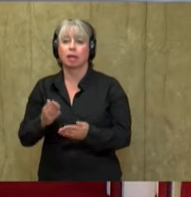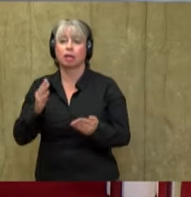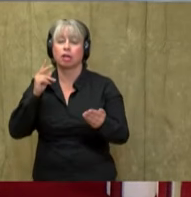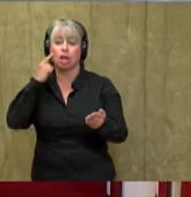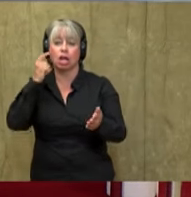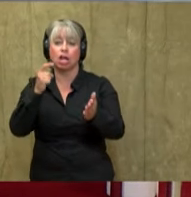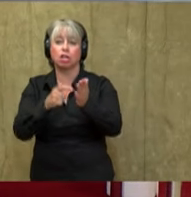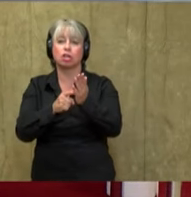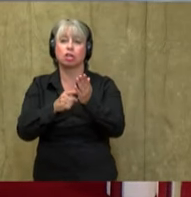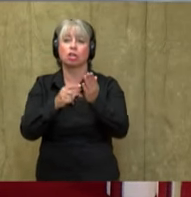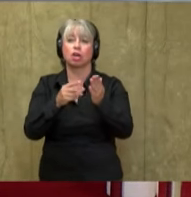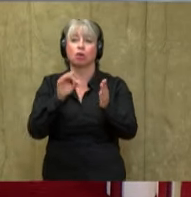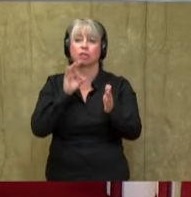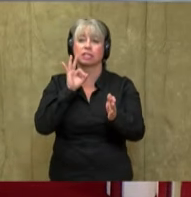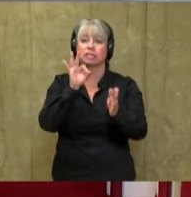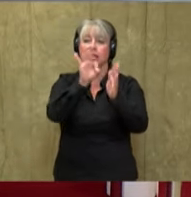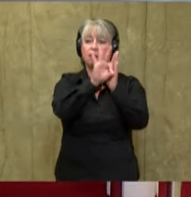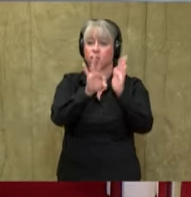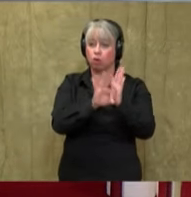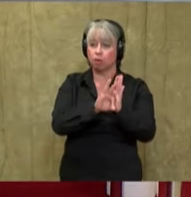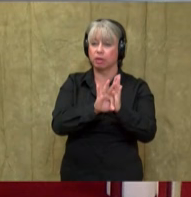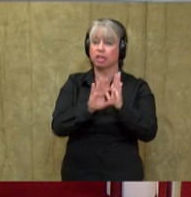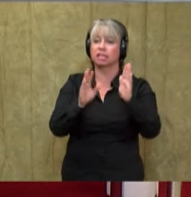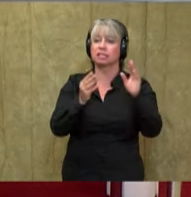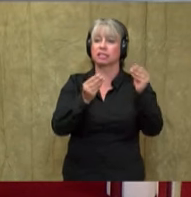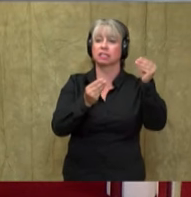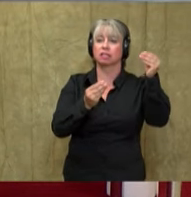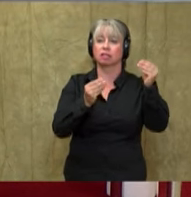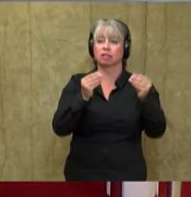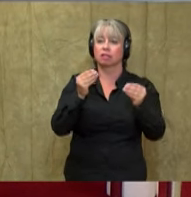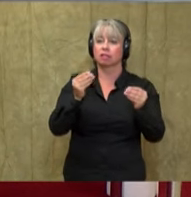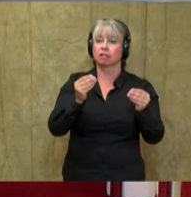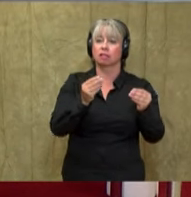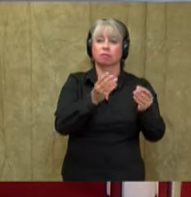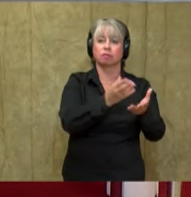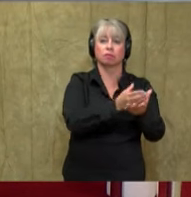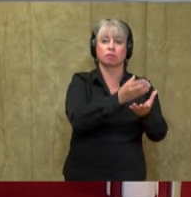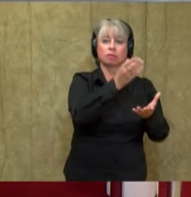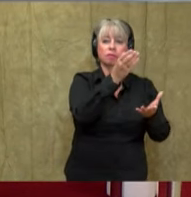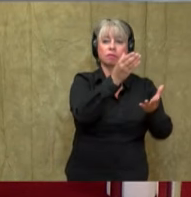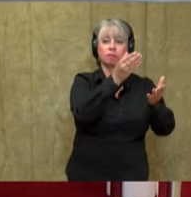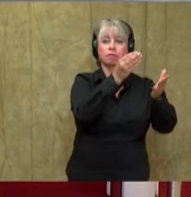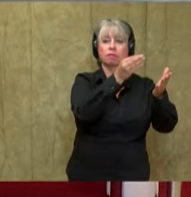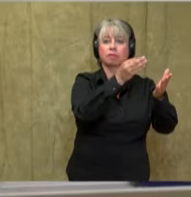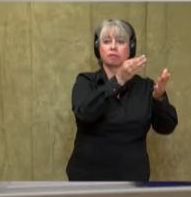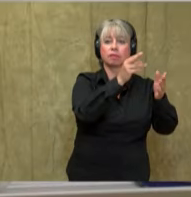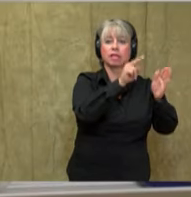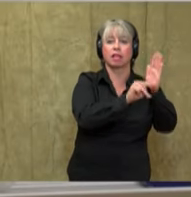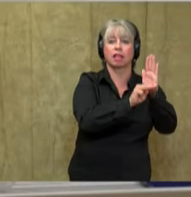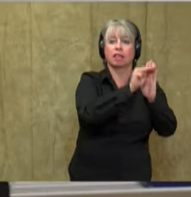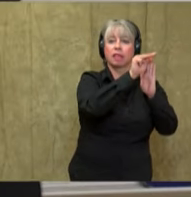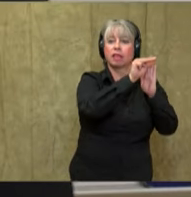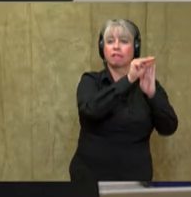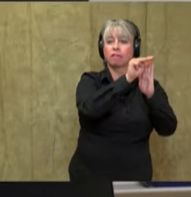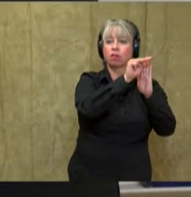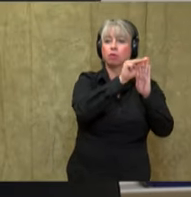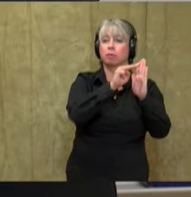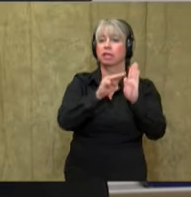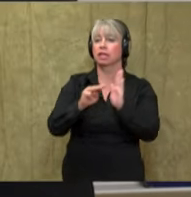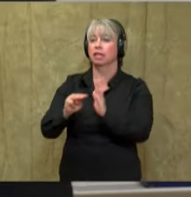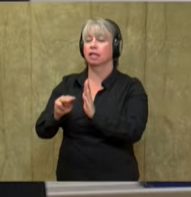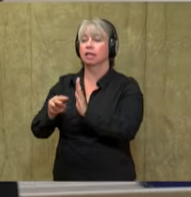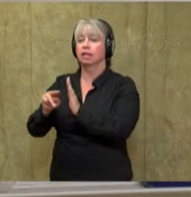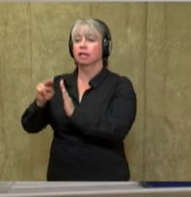comparison between the volume of a cylinder and the volume of the cone. The numerator of the